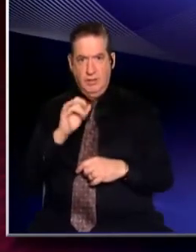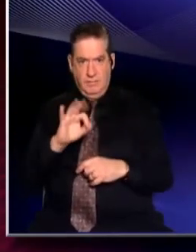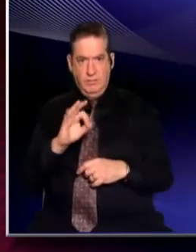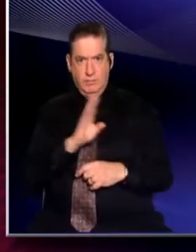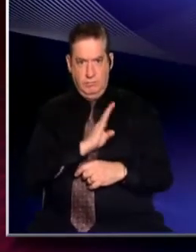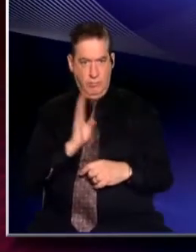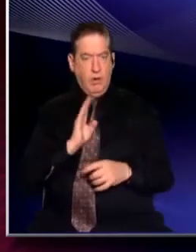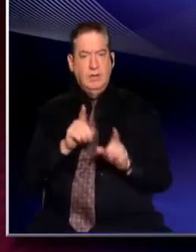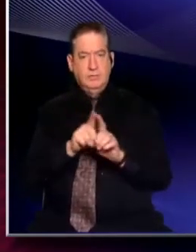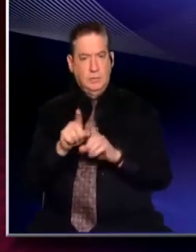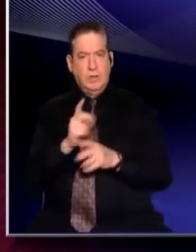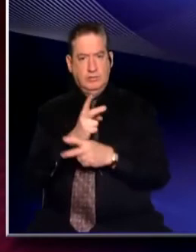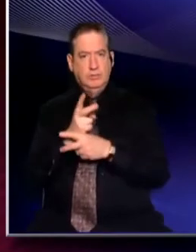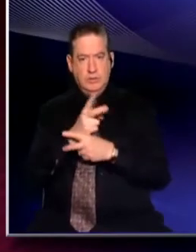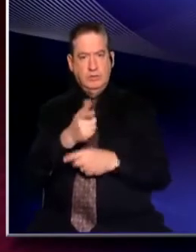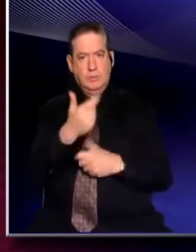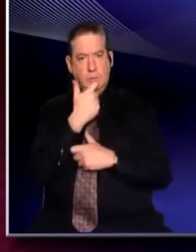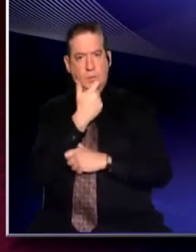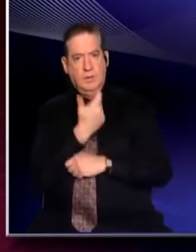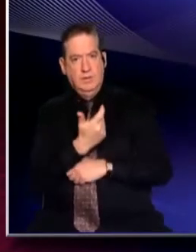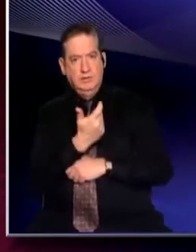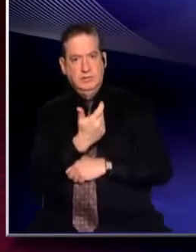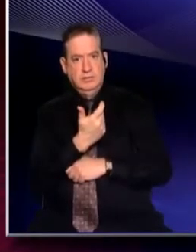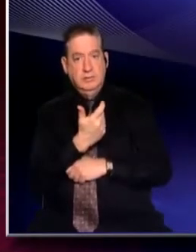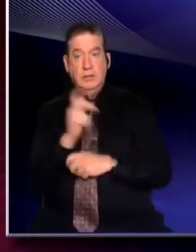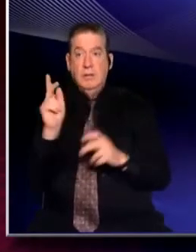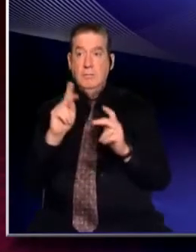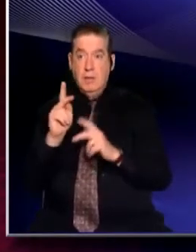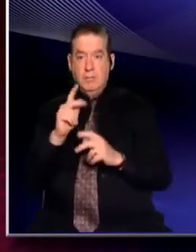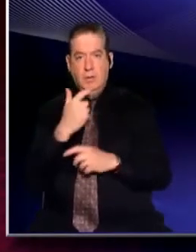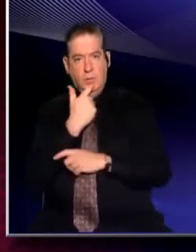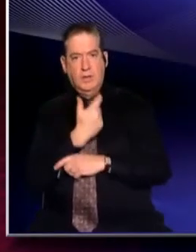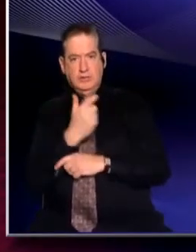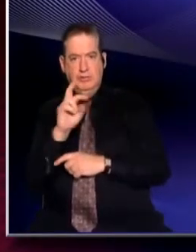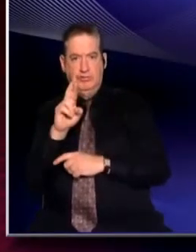as well as the superintendent, so you can watch people who are remotely,